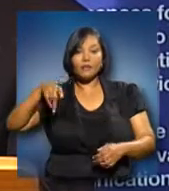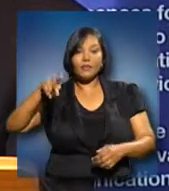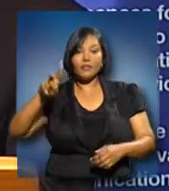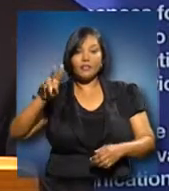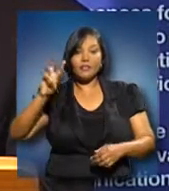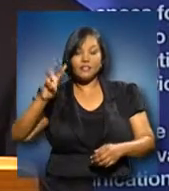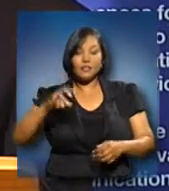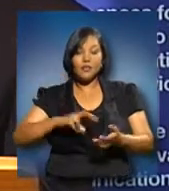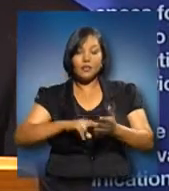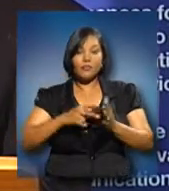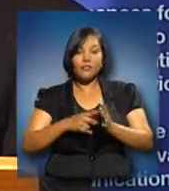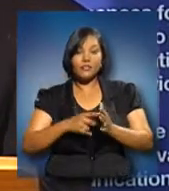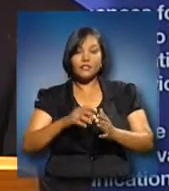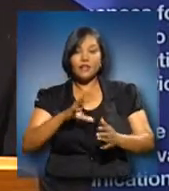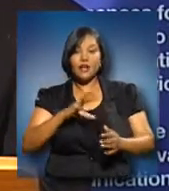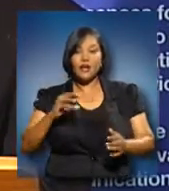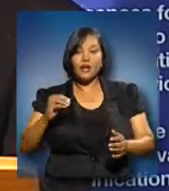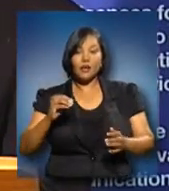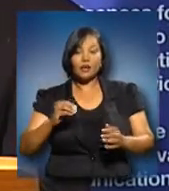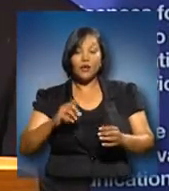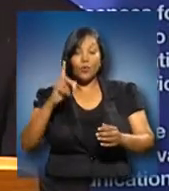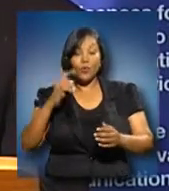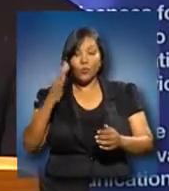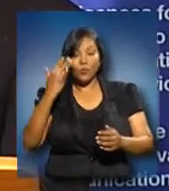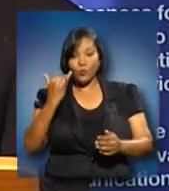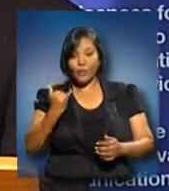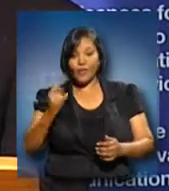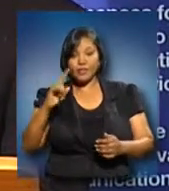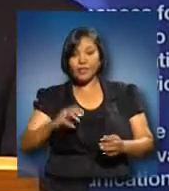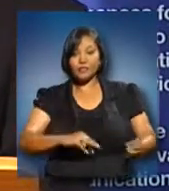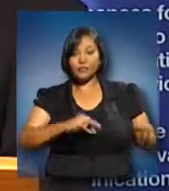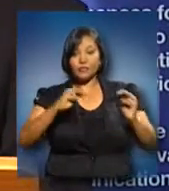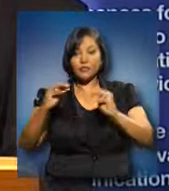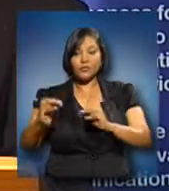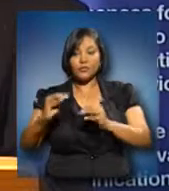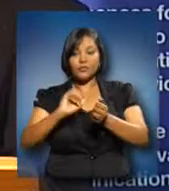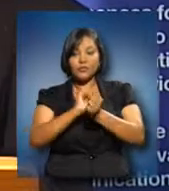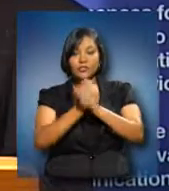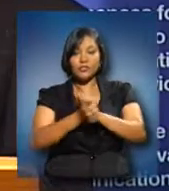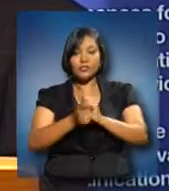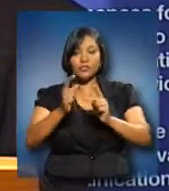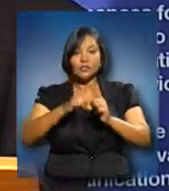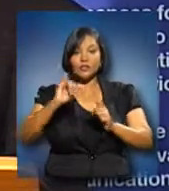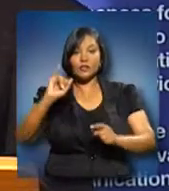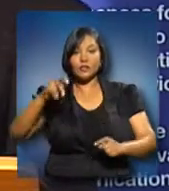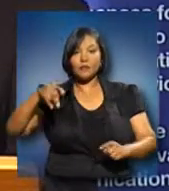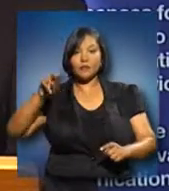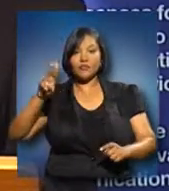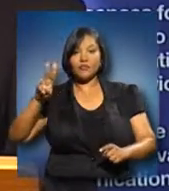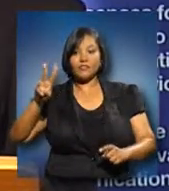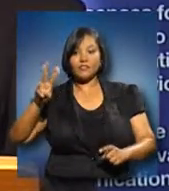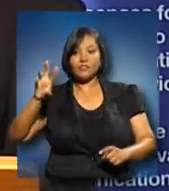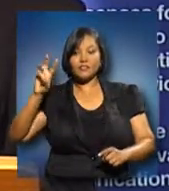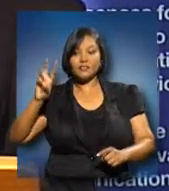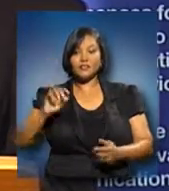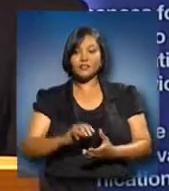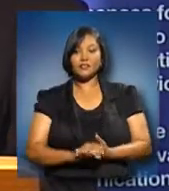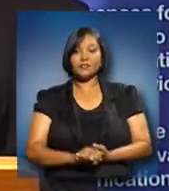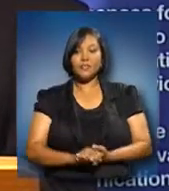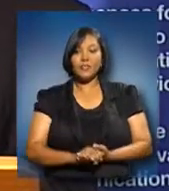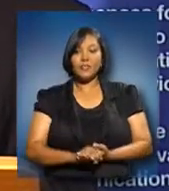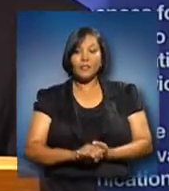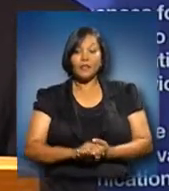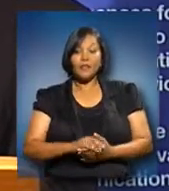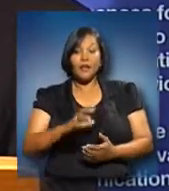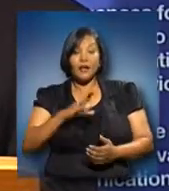and the necessity to migrate to IPv6. In the same vein, just to add,